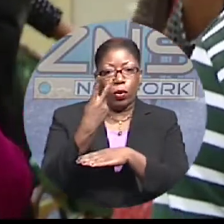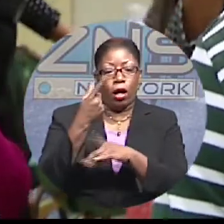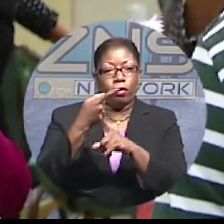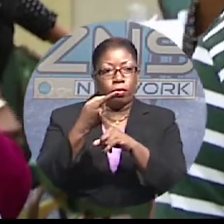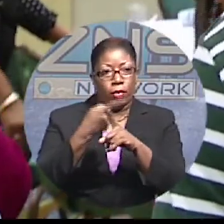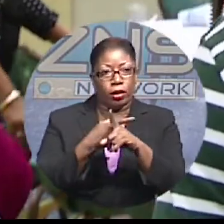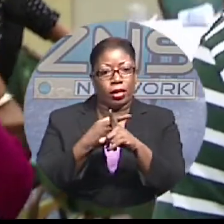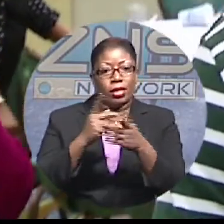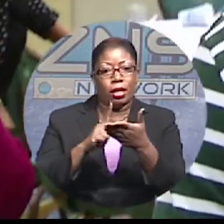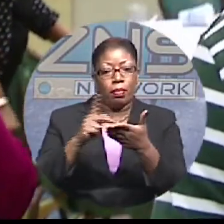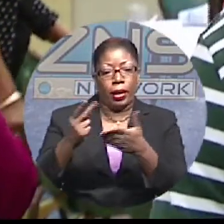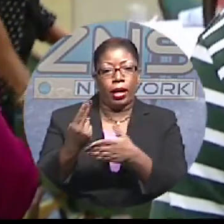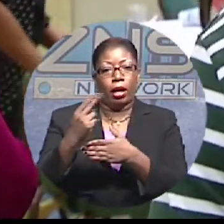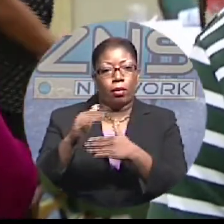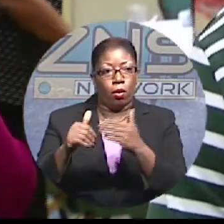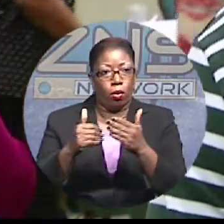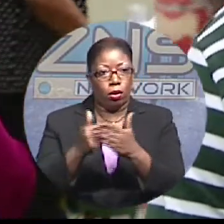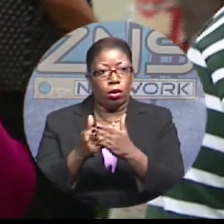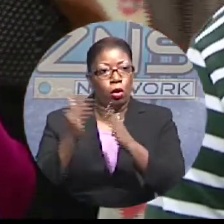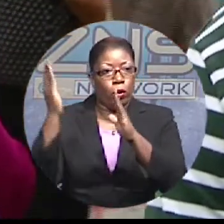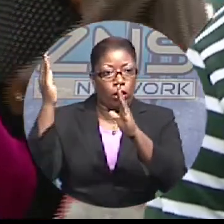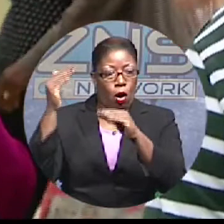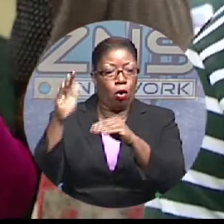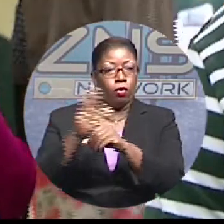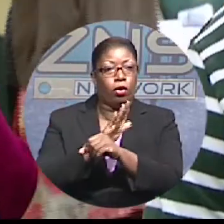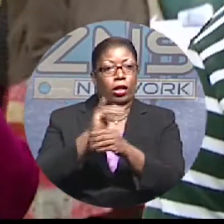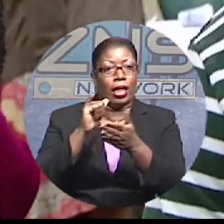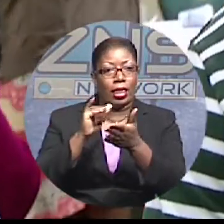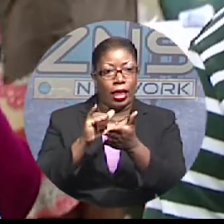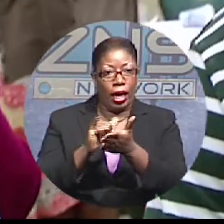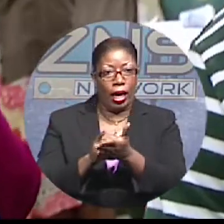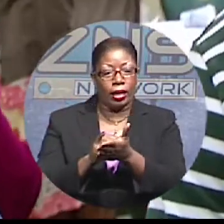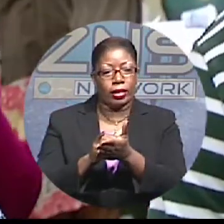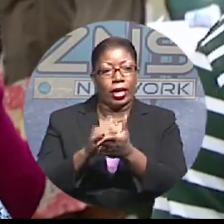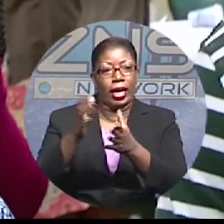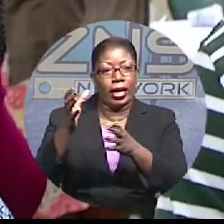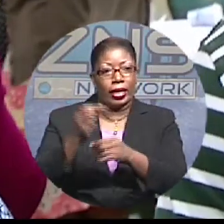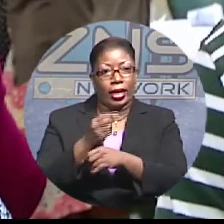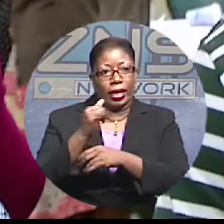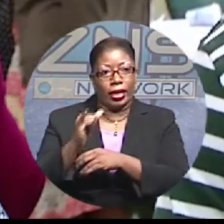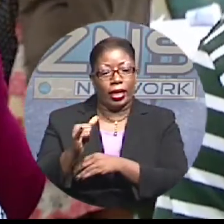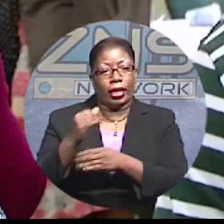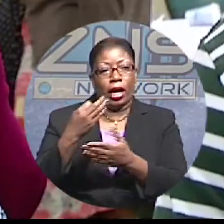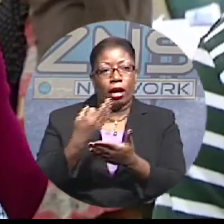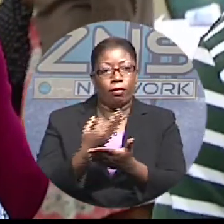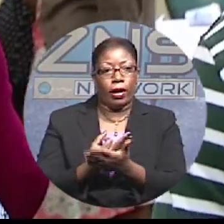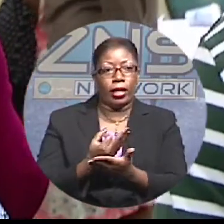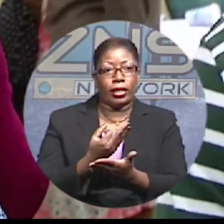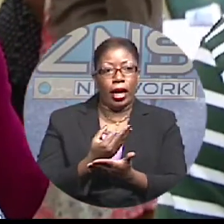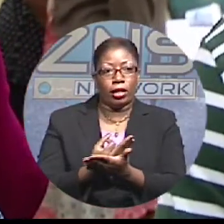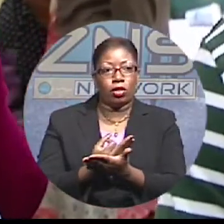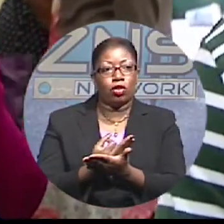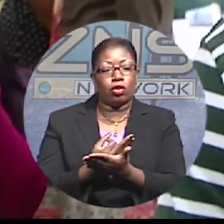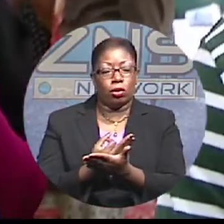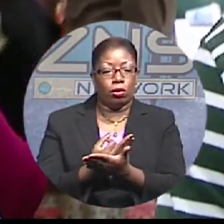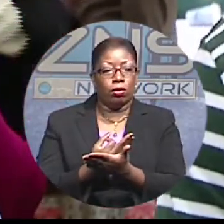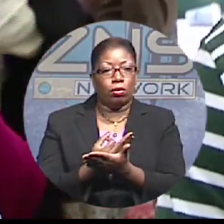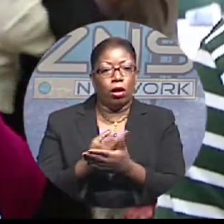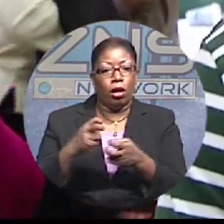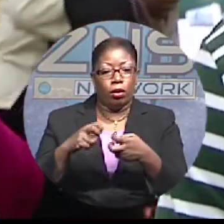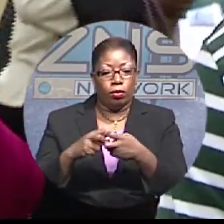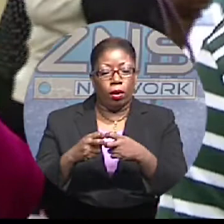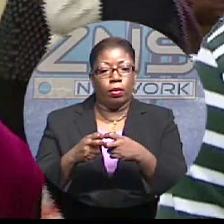and we are hopeful that in getting our financial situation